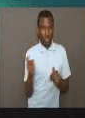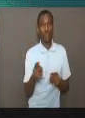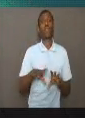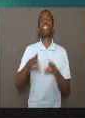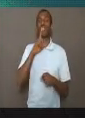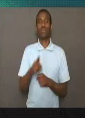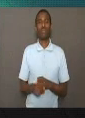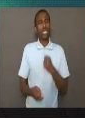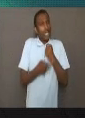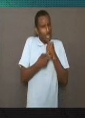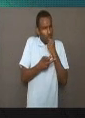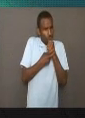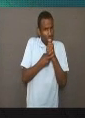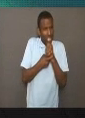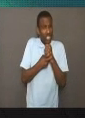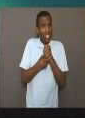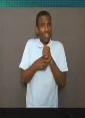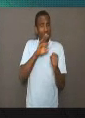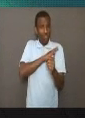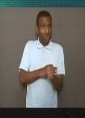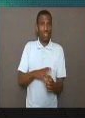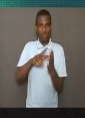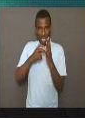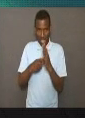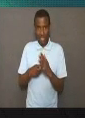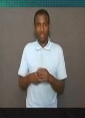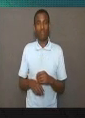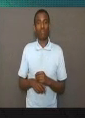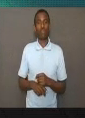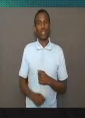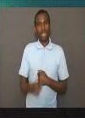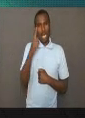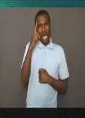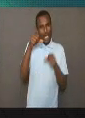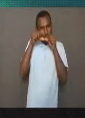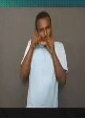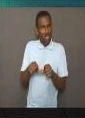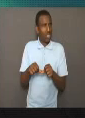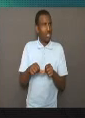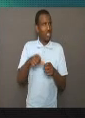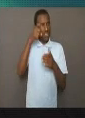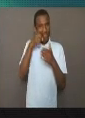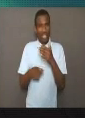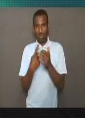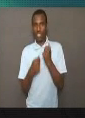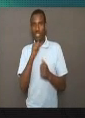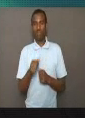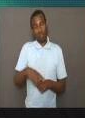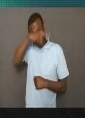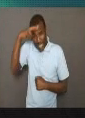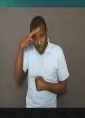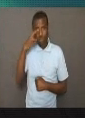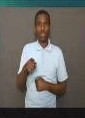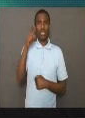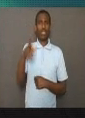The restoring force is not one constant value because